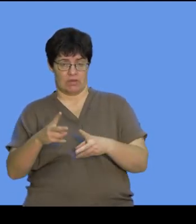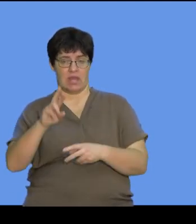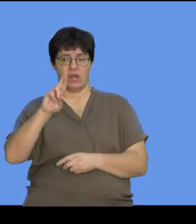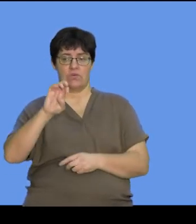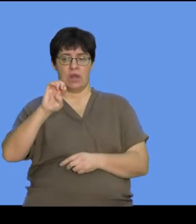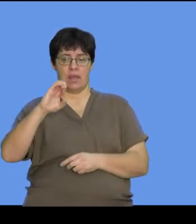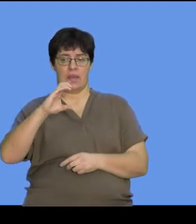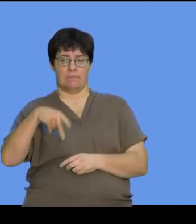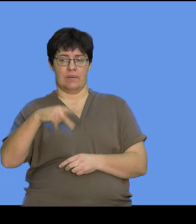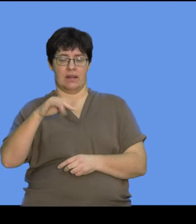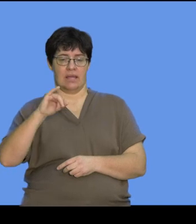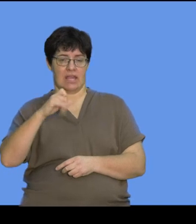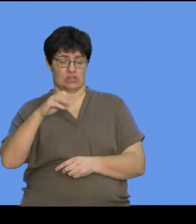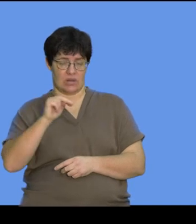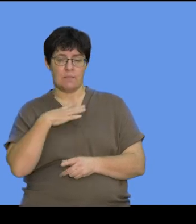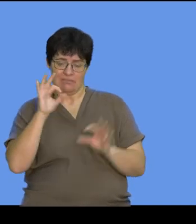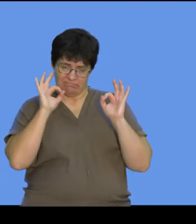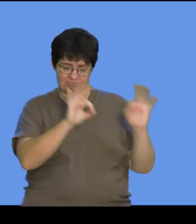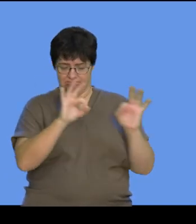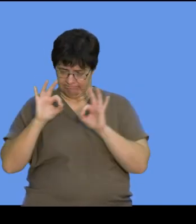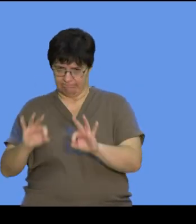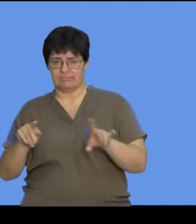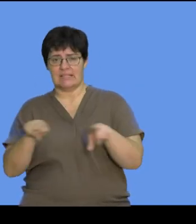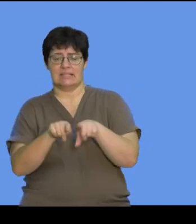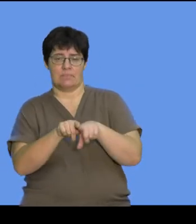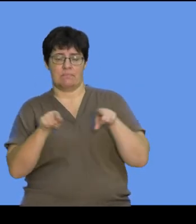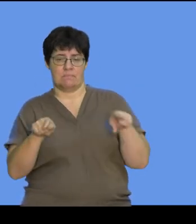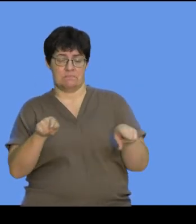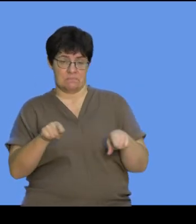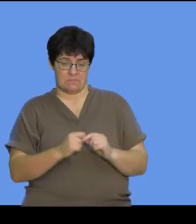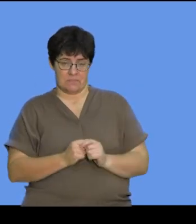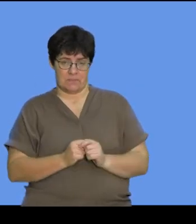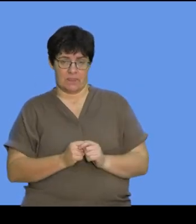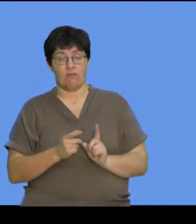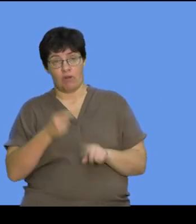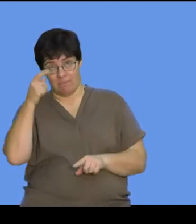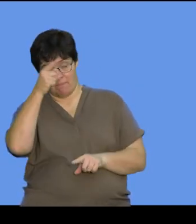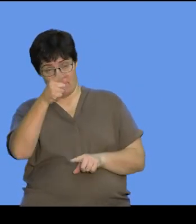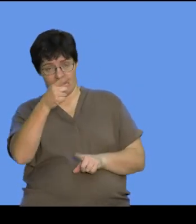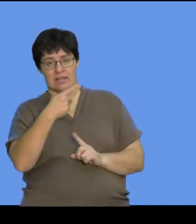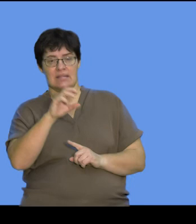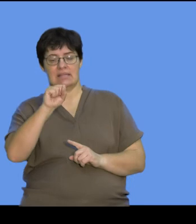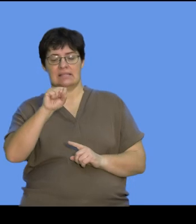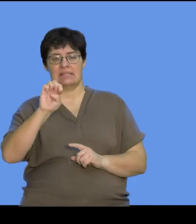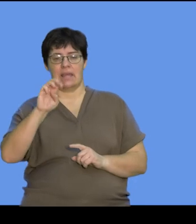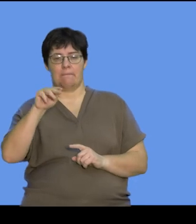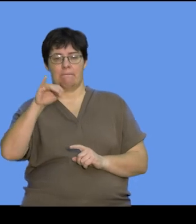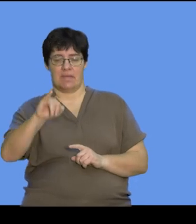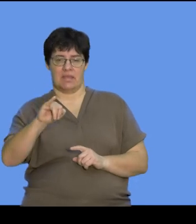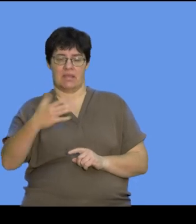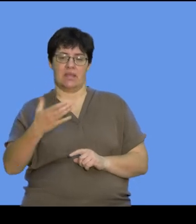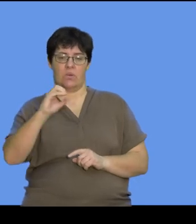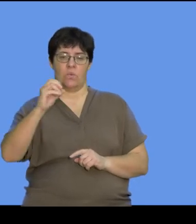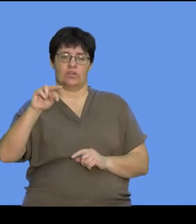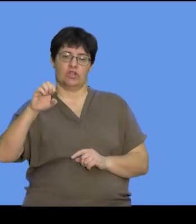process where DNA is copied to produce identical copies of itself. And we refer to that model as the